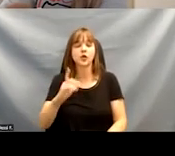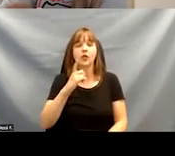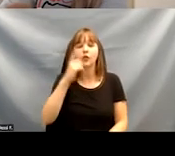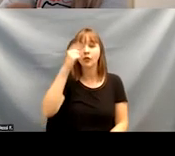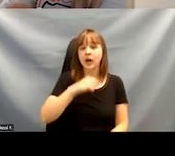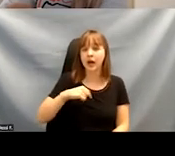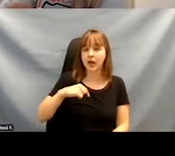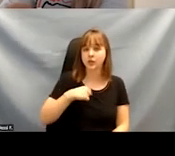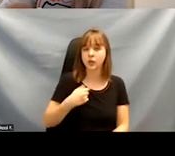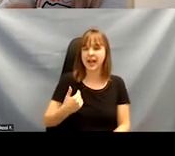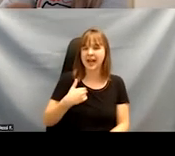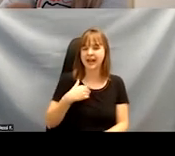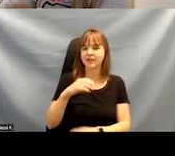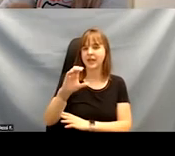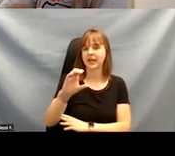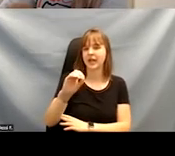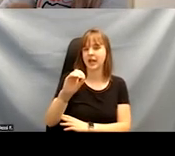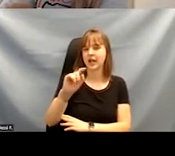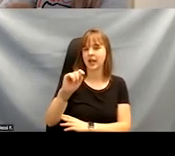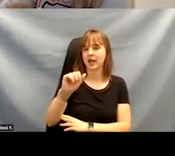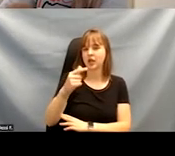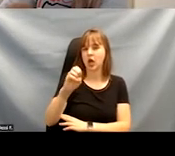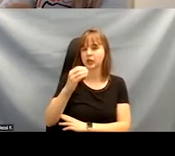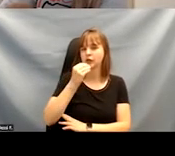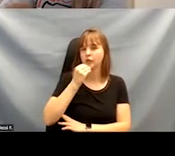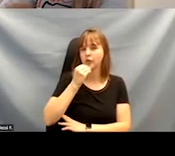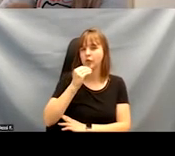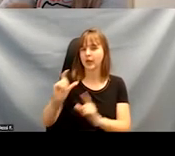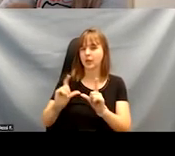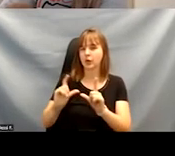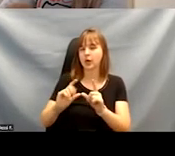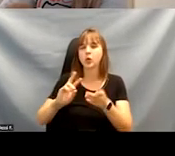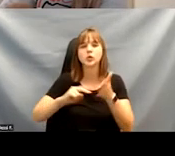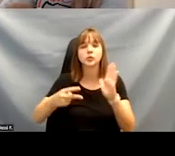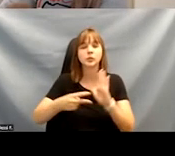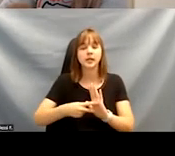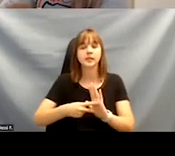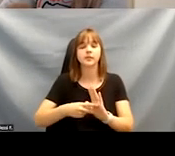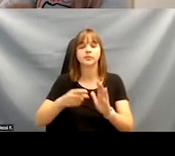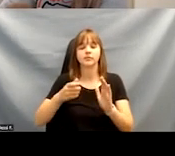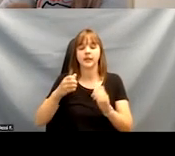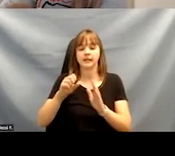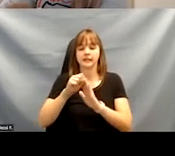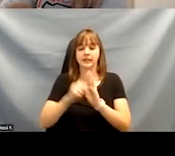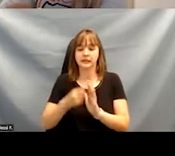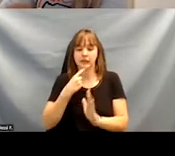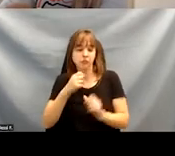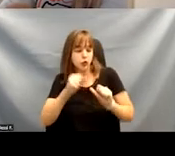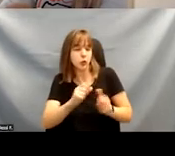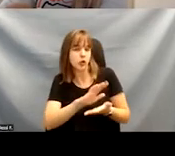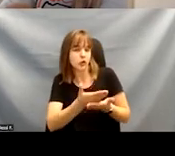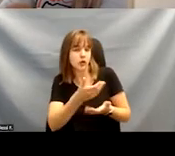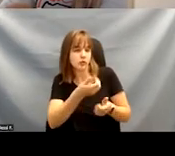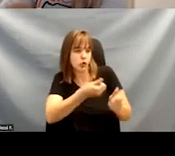of a home kitchen. So we're able to sell to markets and validate that there is commercial value in our products and slowly ramp